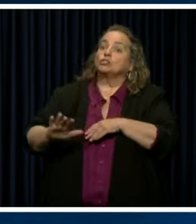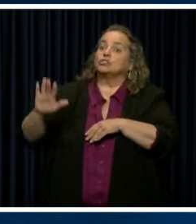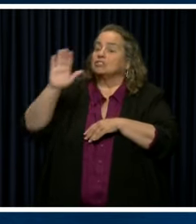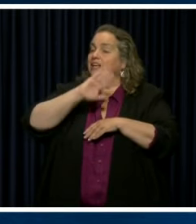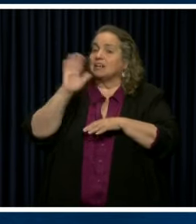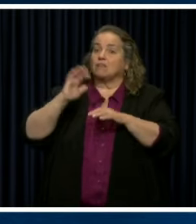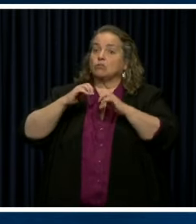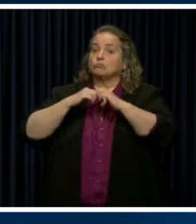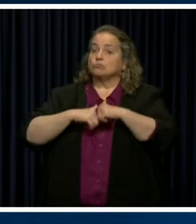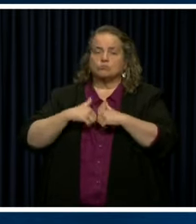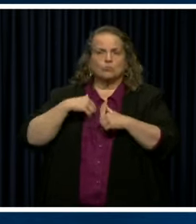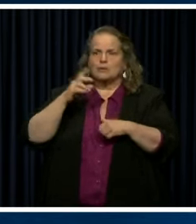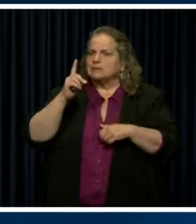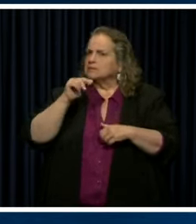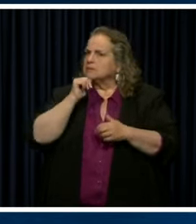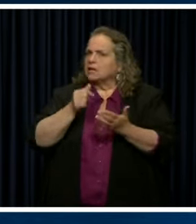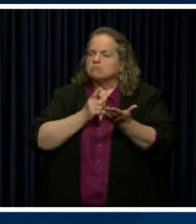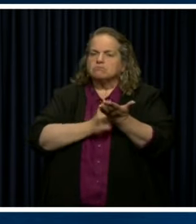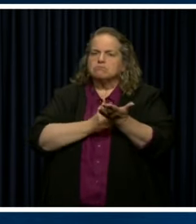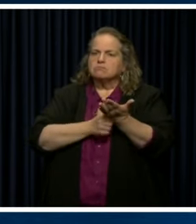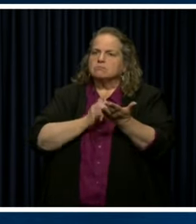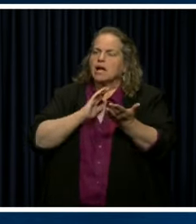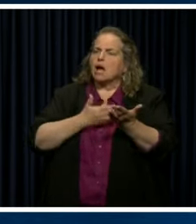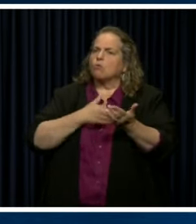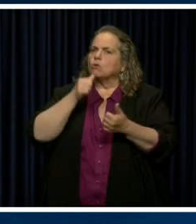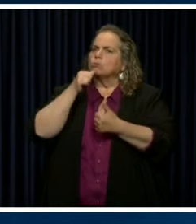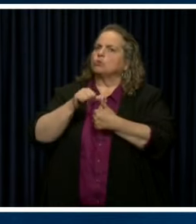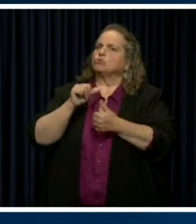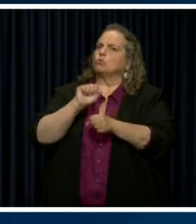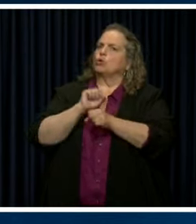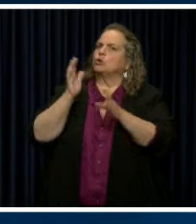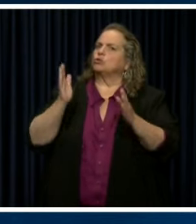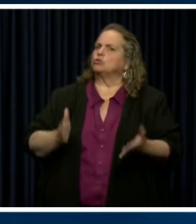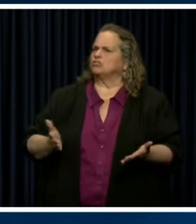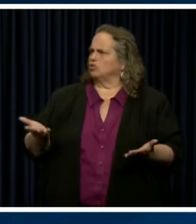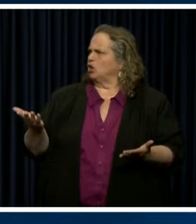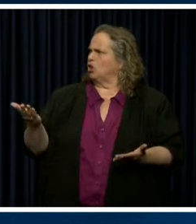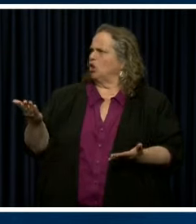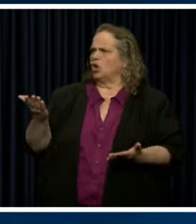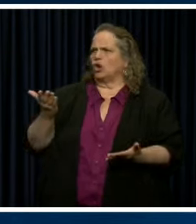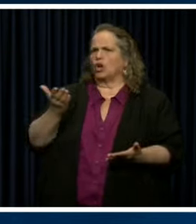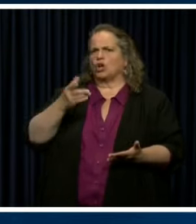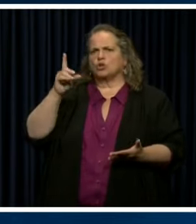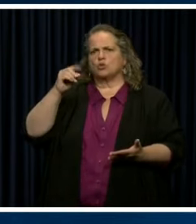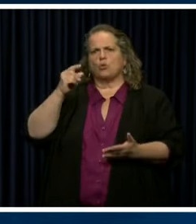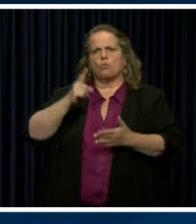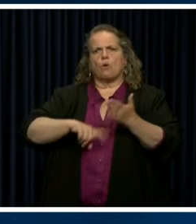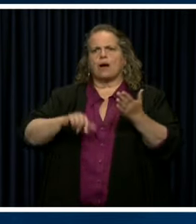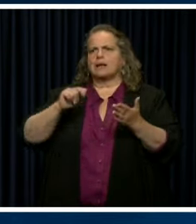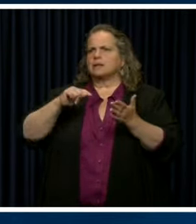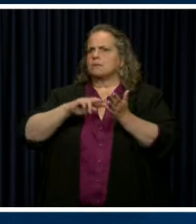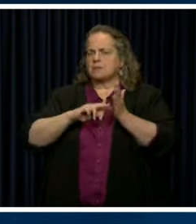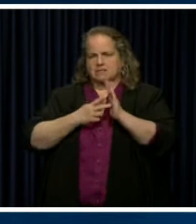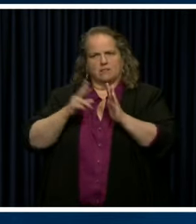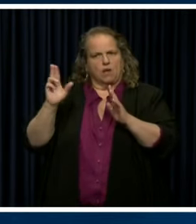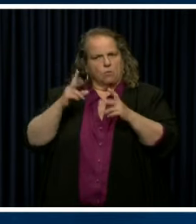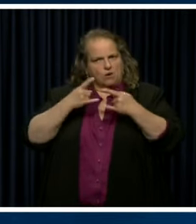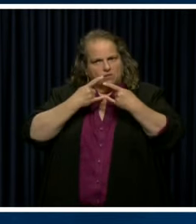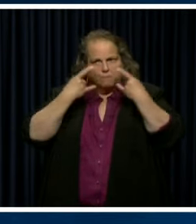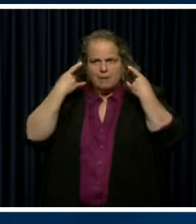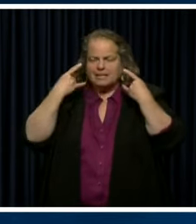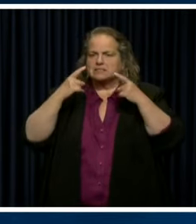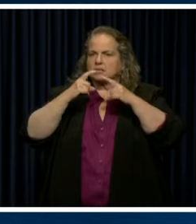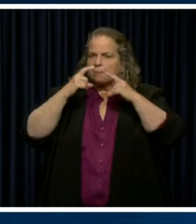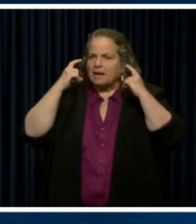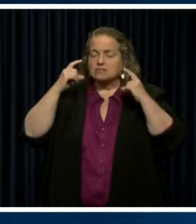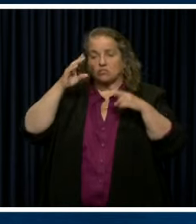down. We didn't talk about our postal workers enough. And look at them, doing what it takes, wearing their mask, knowing